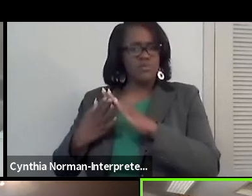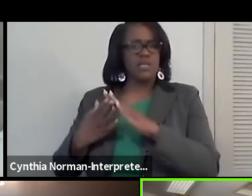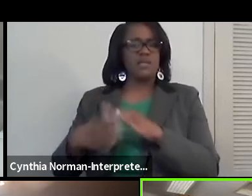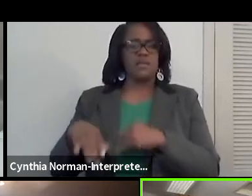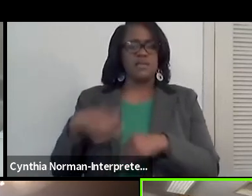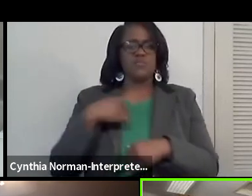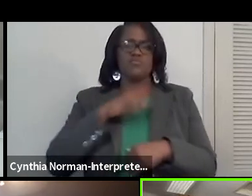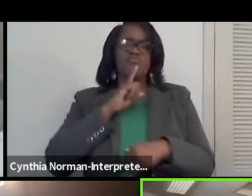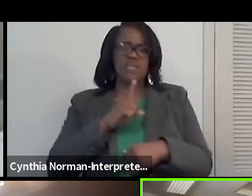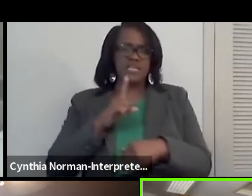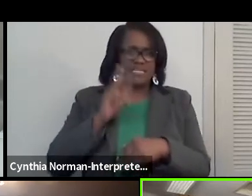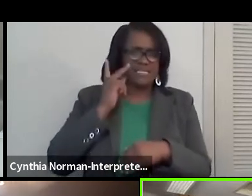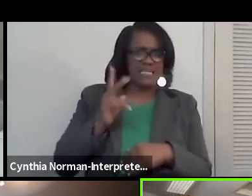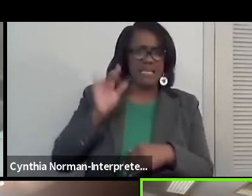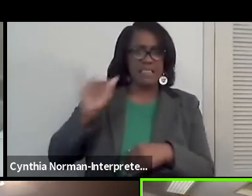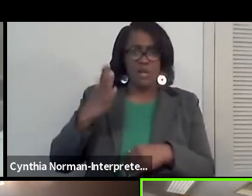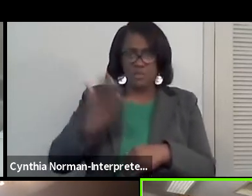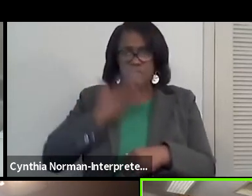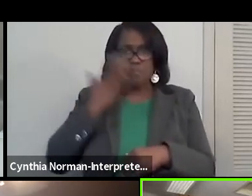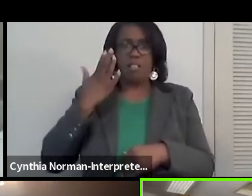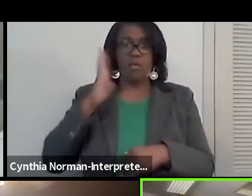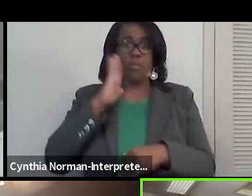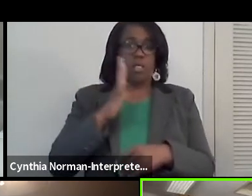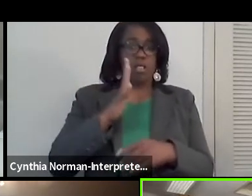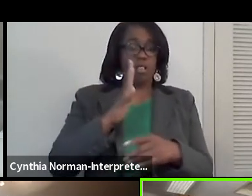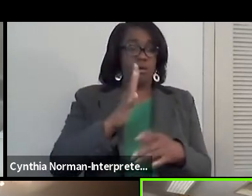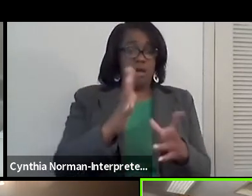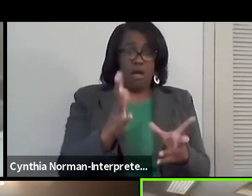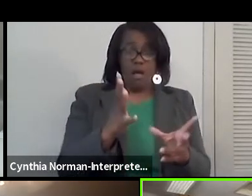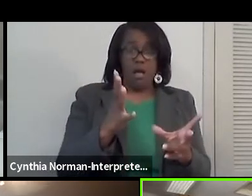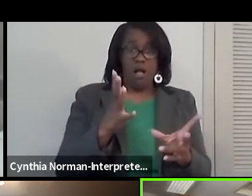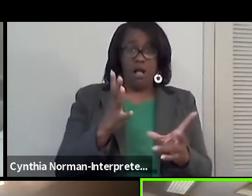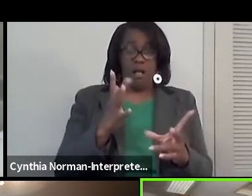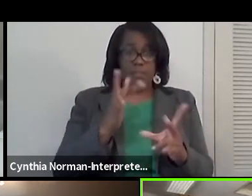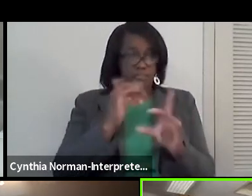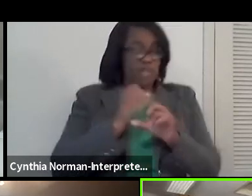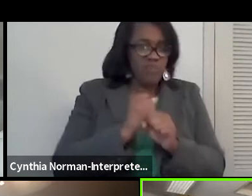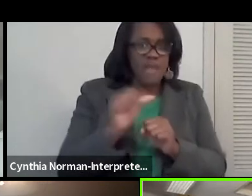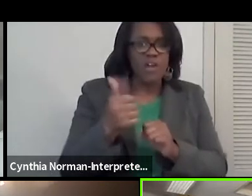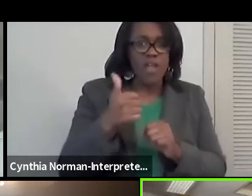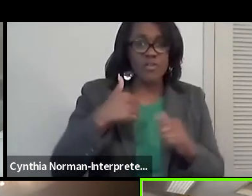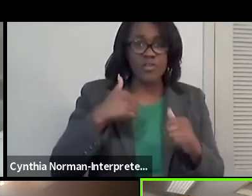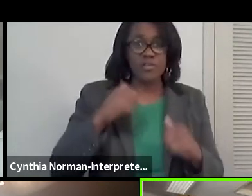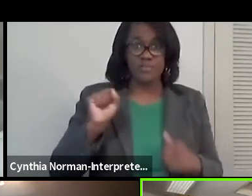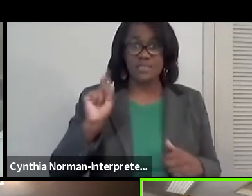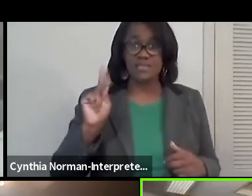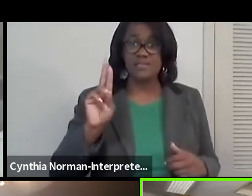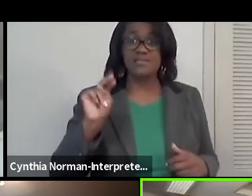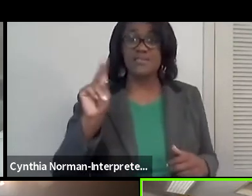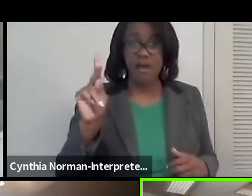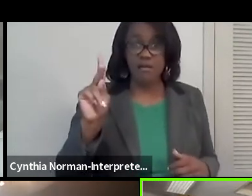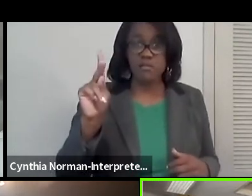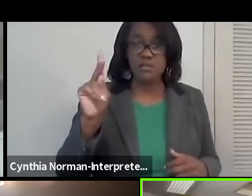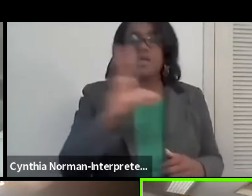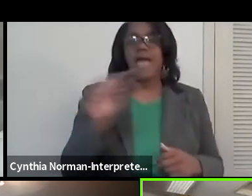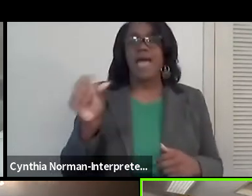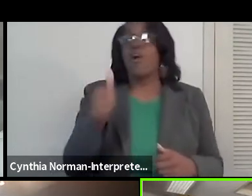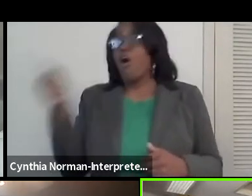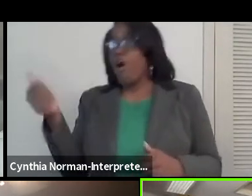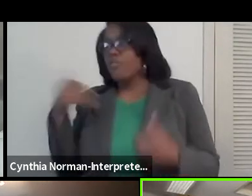at which skunk scent is an attractant for other carnivores and at which concentration the skunk scent becomes a repulsion for other